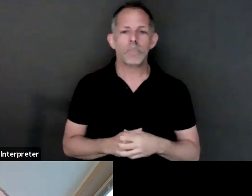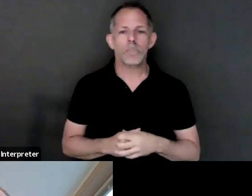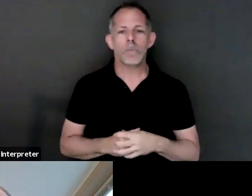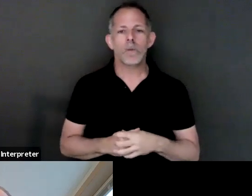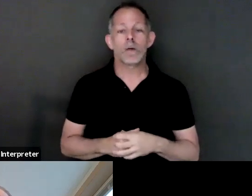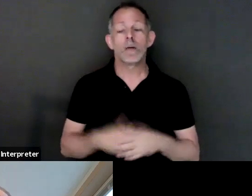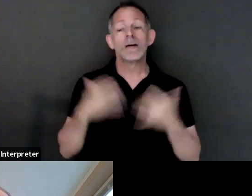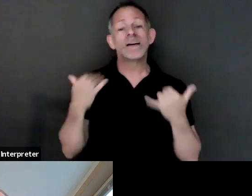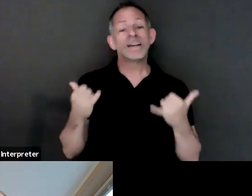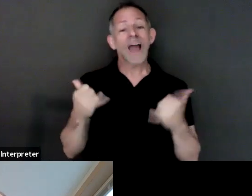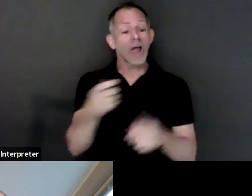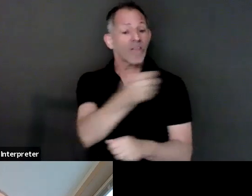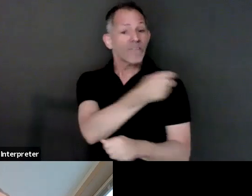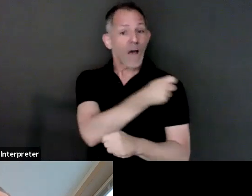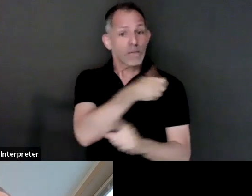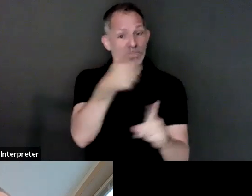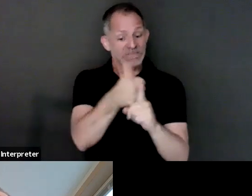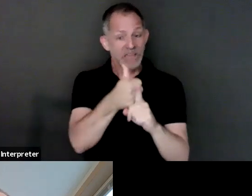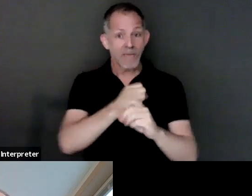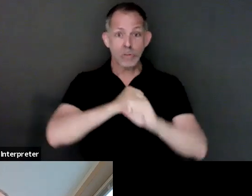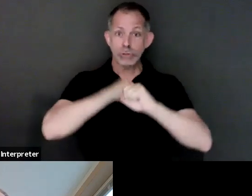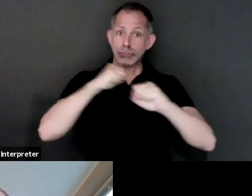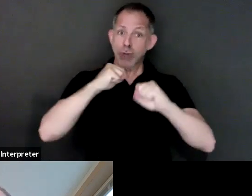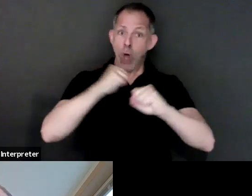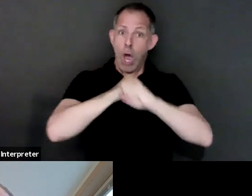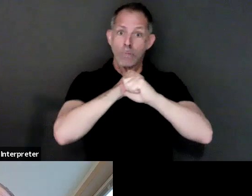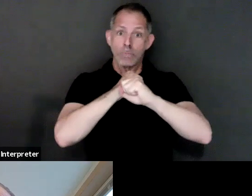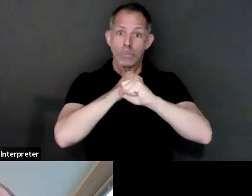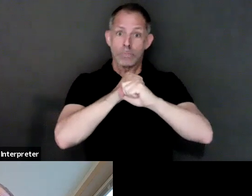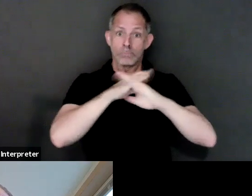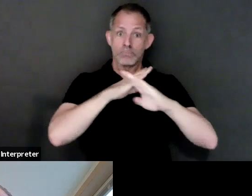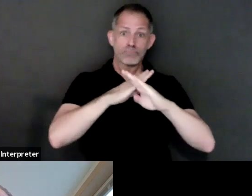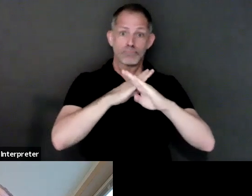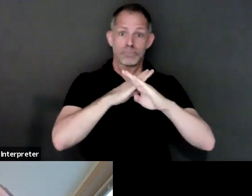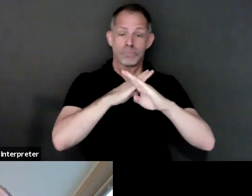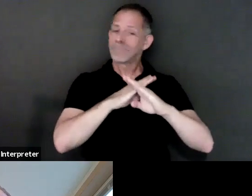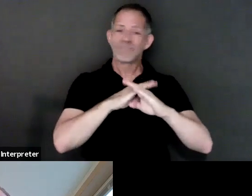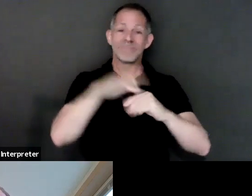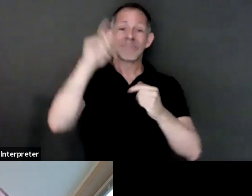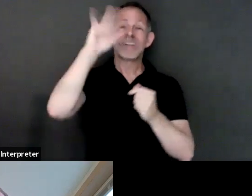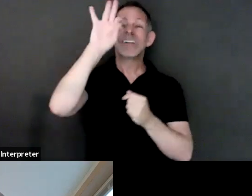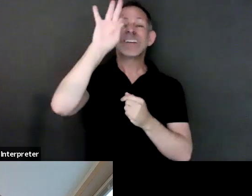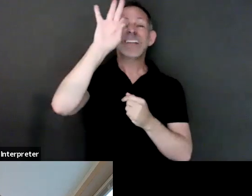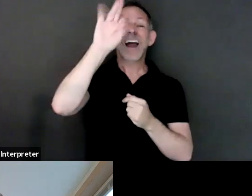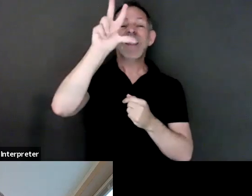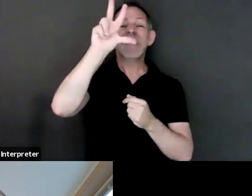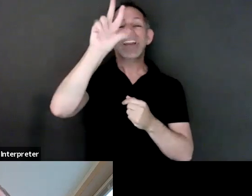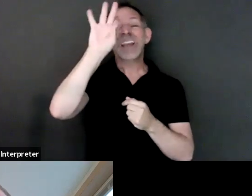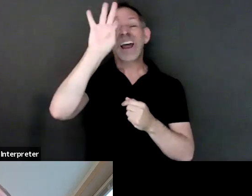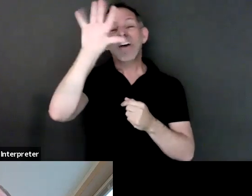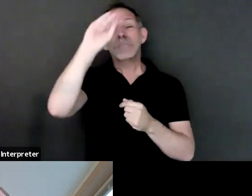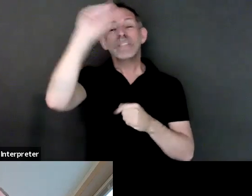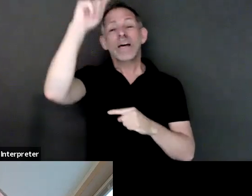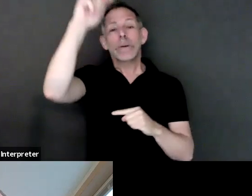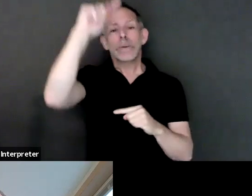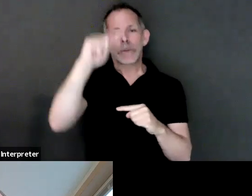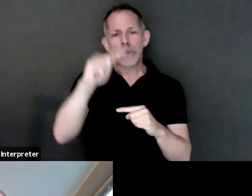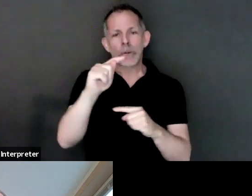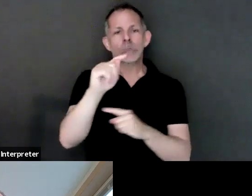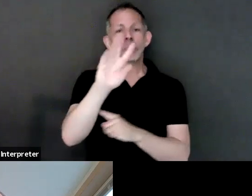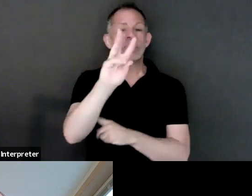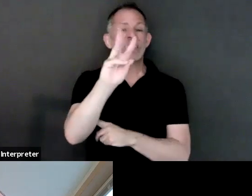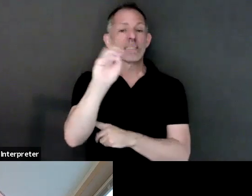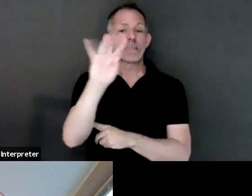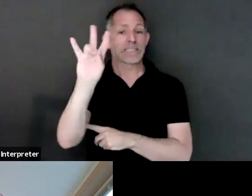or 80% range, but that's still a dramatic improvement and reduction in risk for illness, hospitalization, and